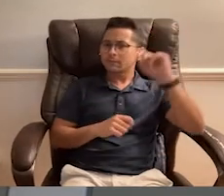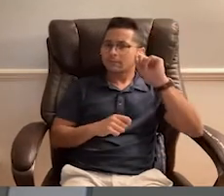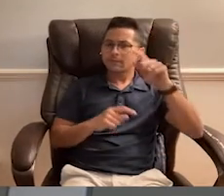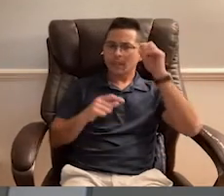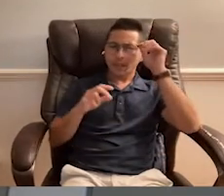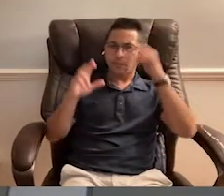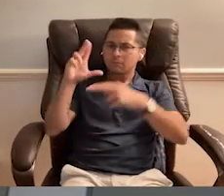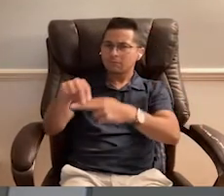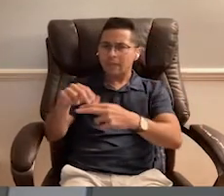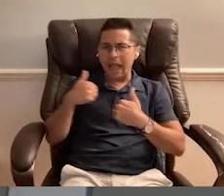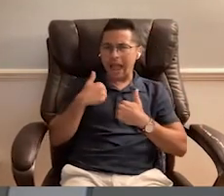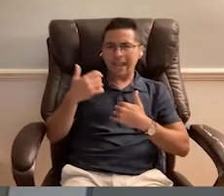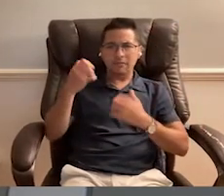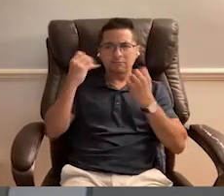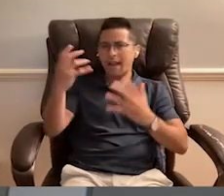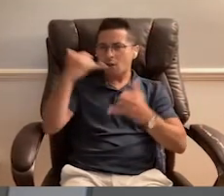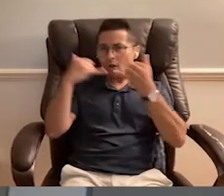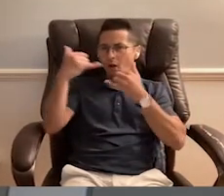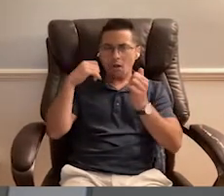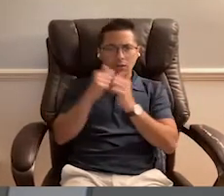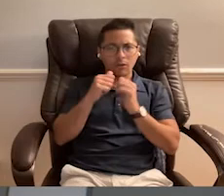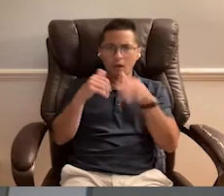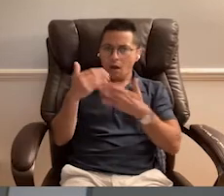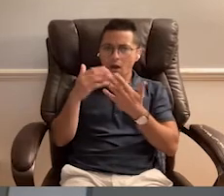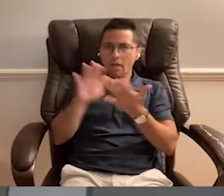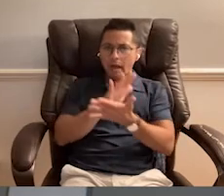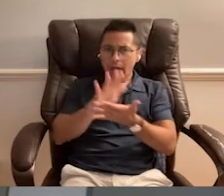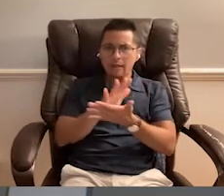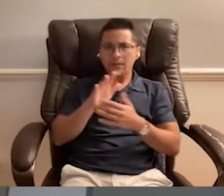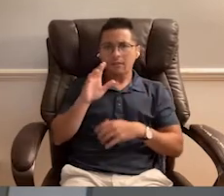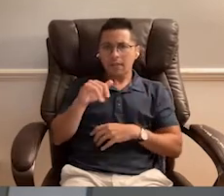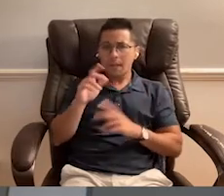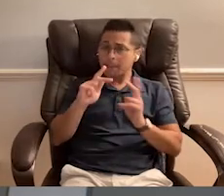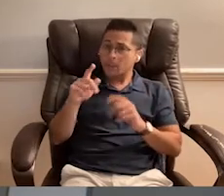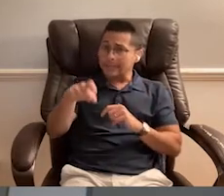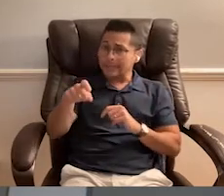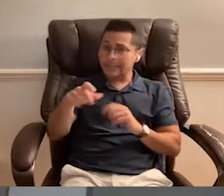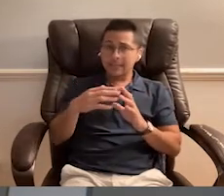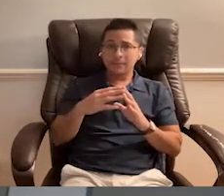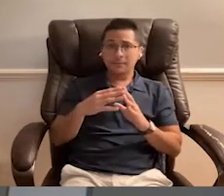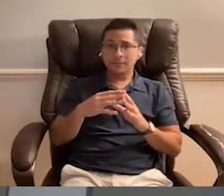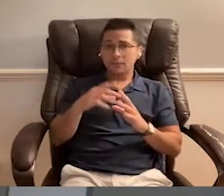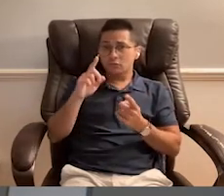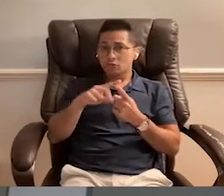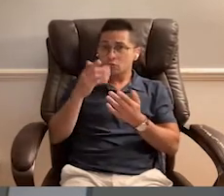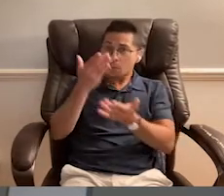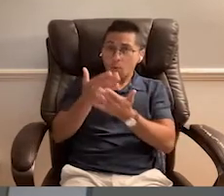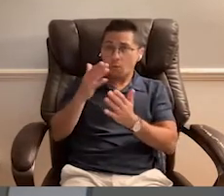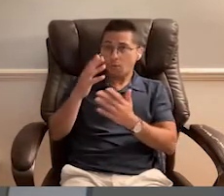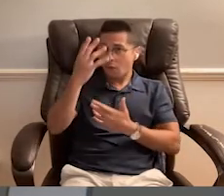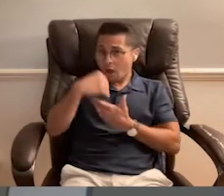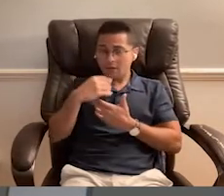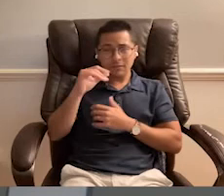needs? Thank you, sir. Okay, I'll see you after. I just piggyback off that. I get a lot of calls with all the documentation that